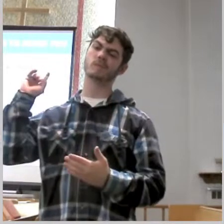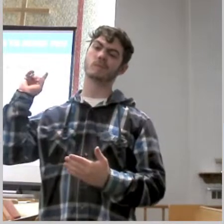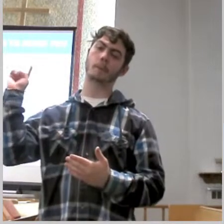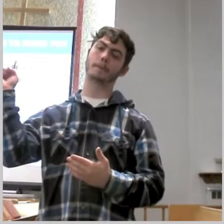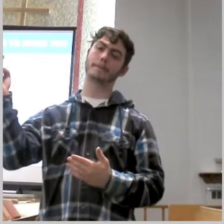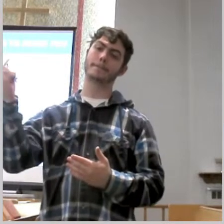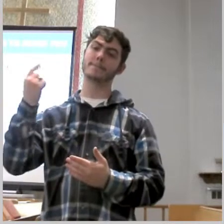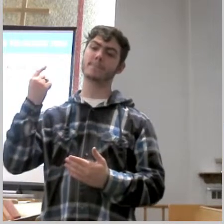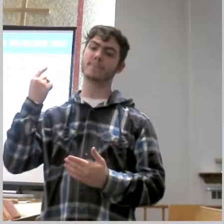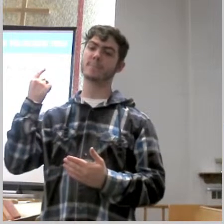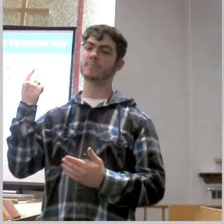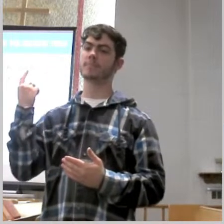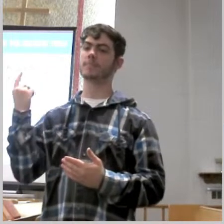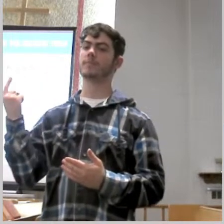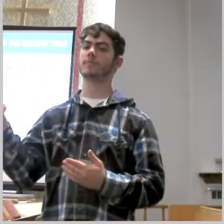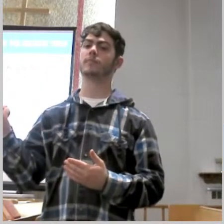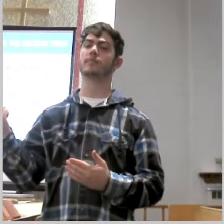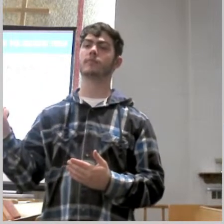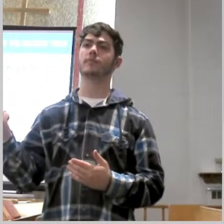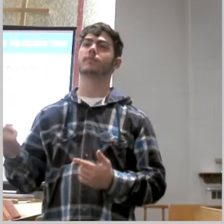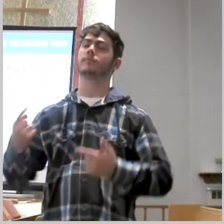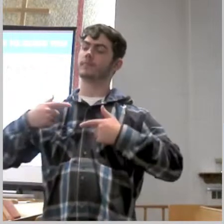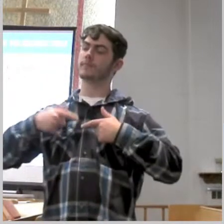live in you.